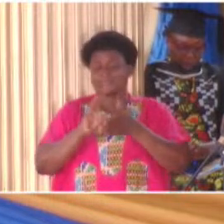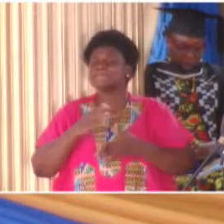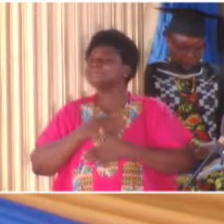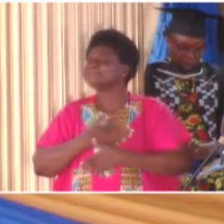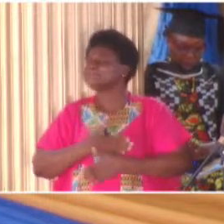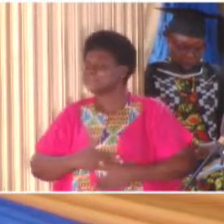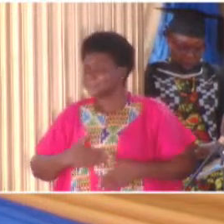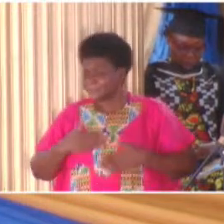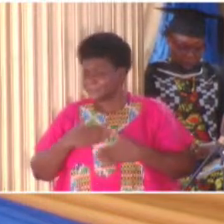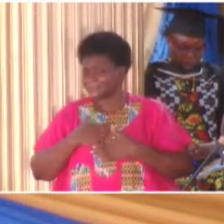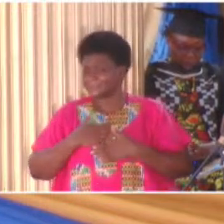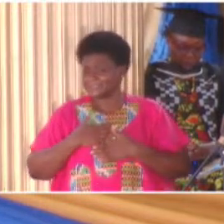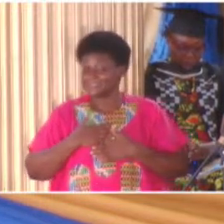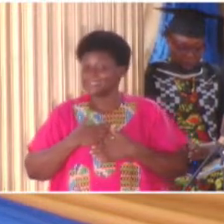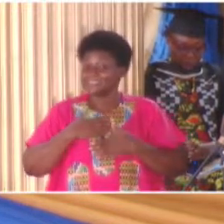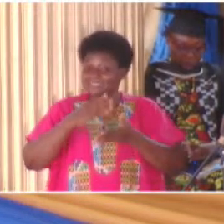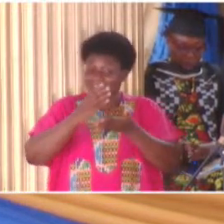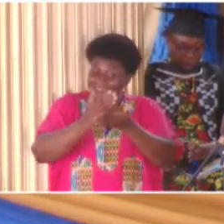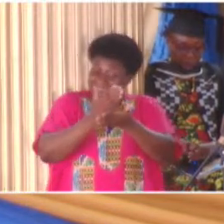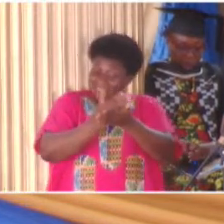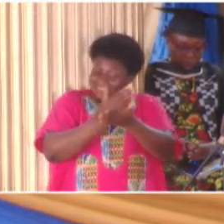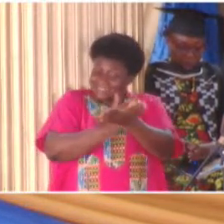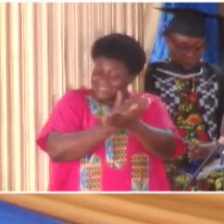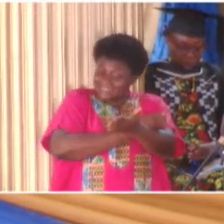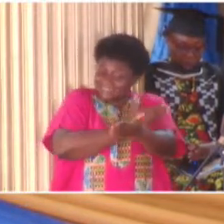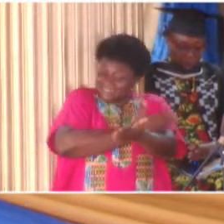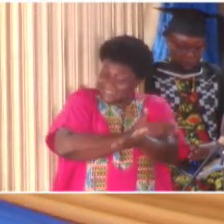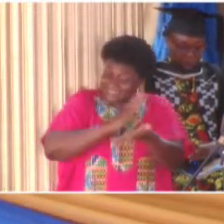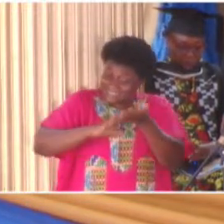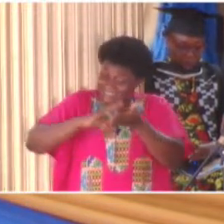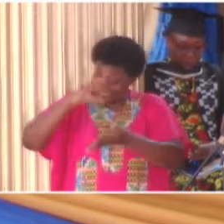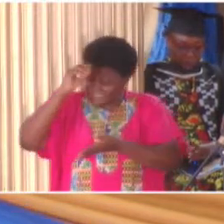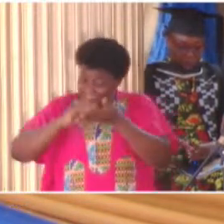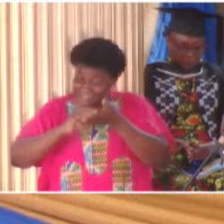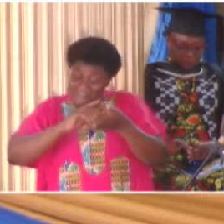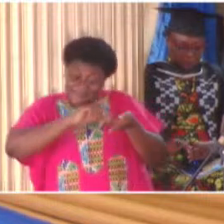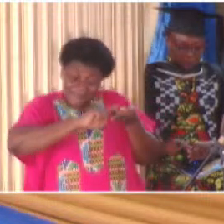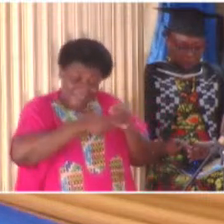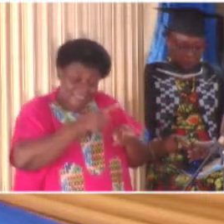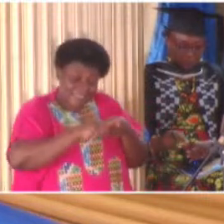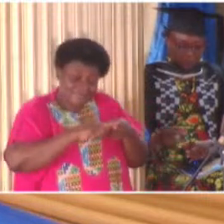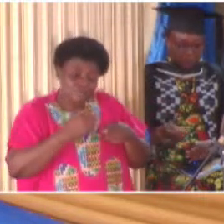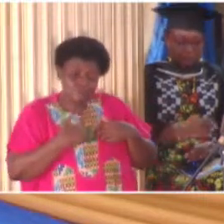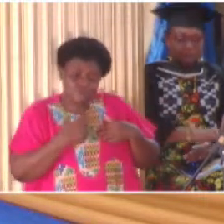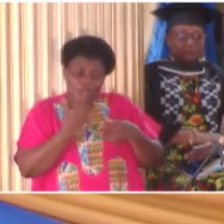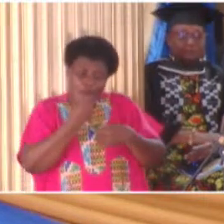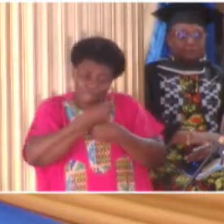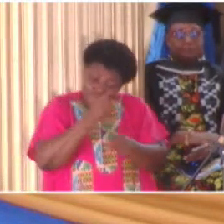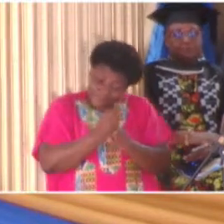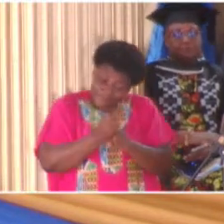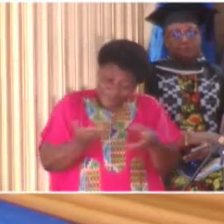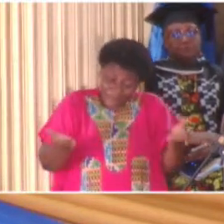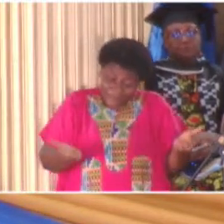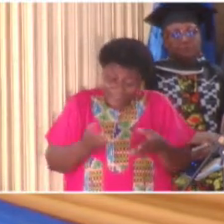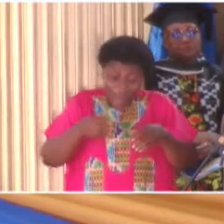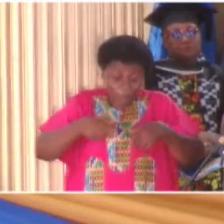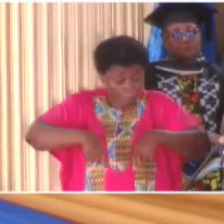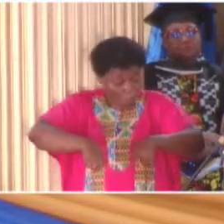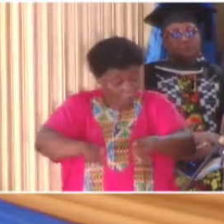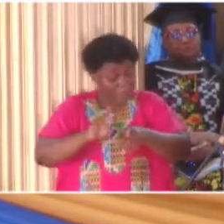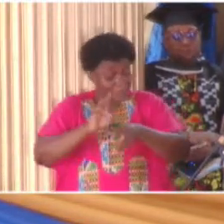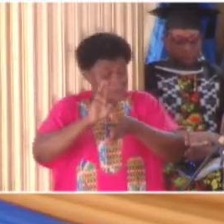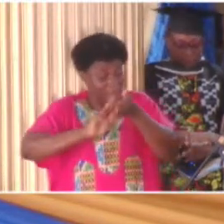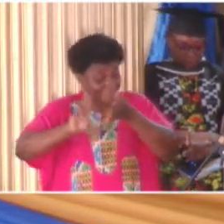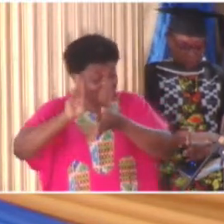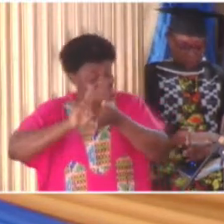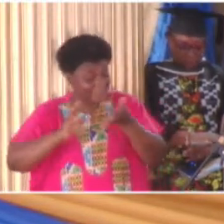carry forward the lessons learned, the friendships you have forged whilst here in the university. You'll